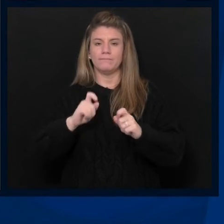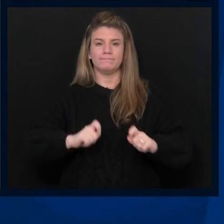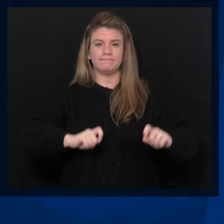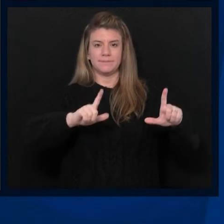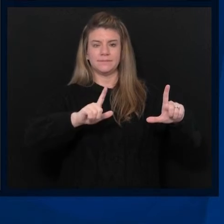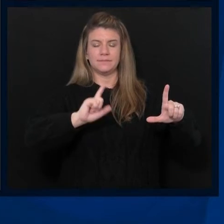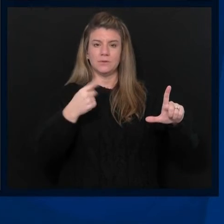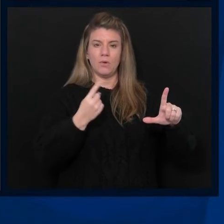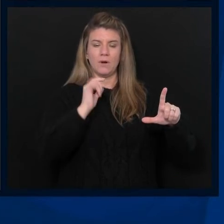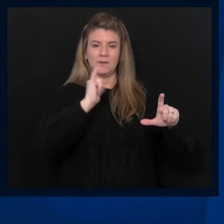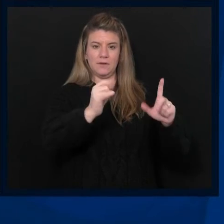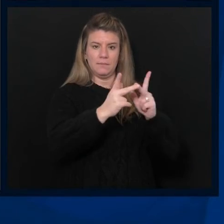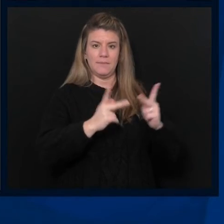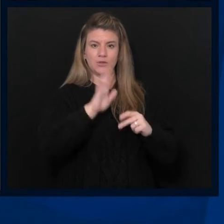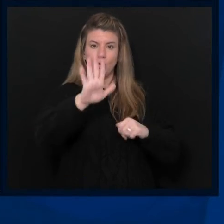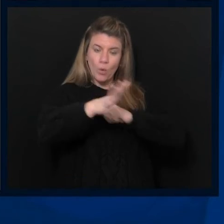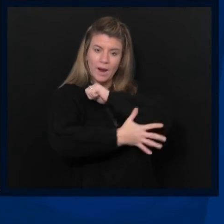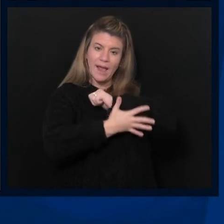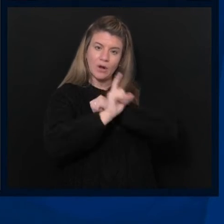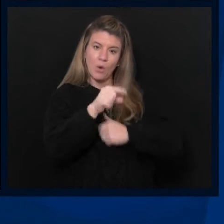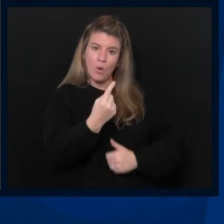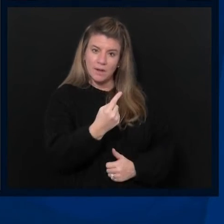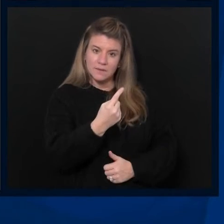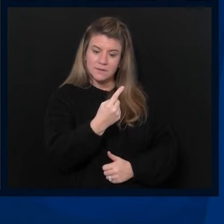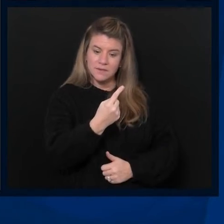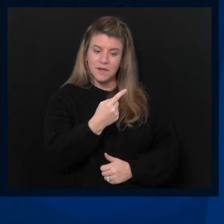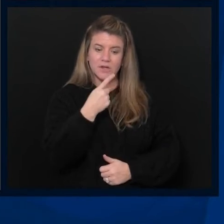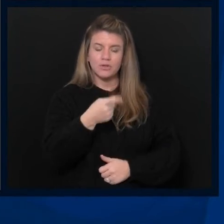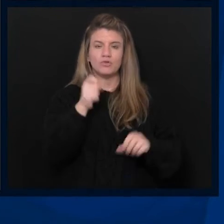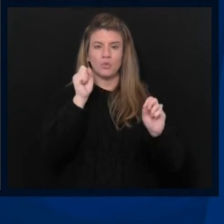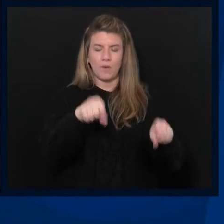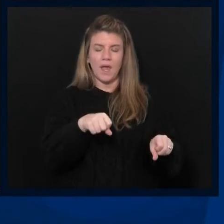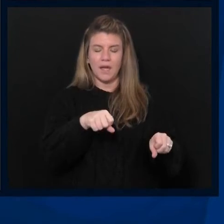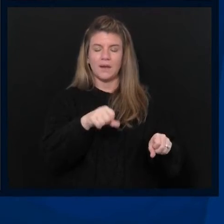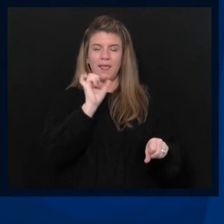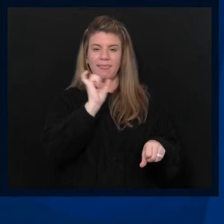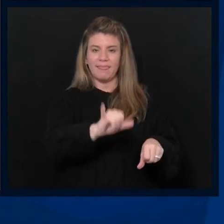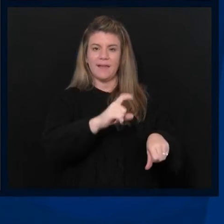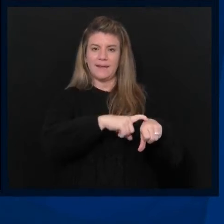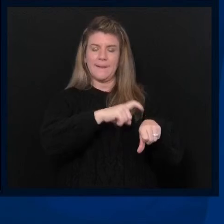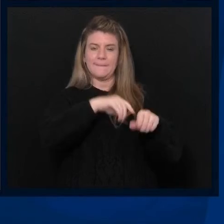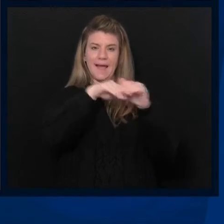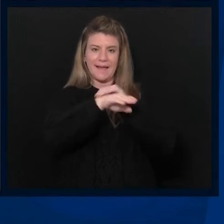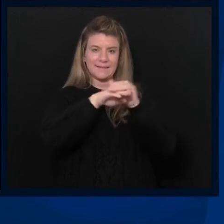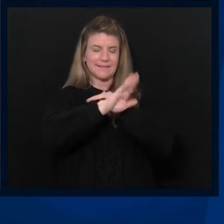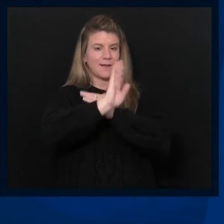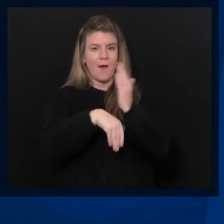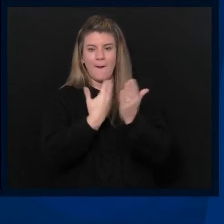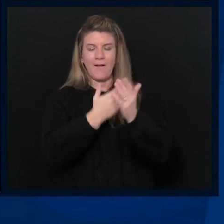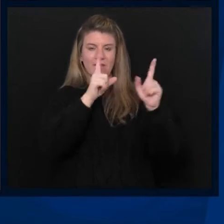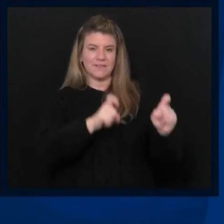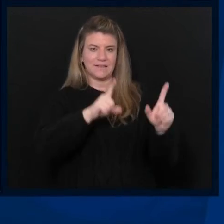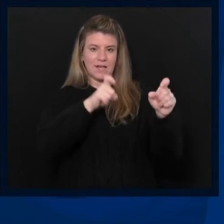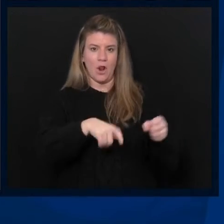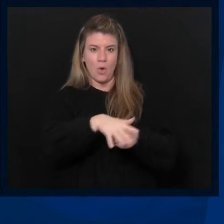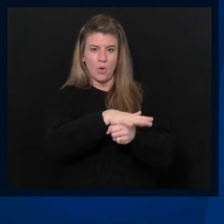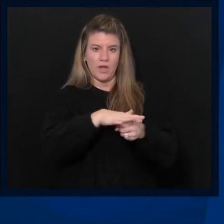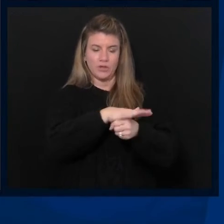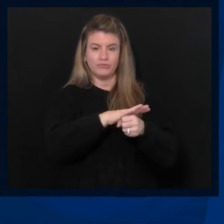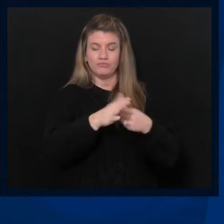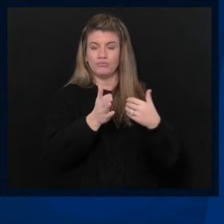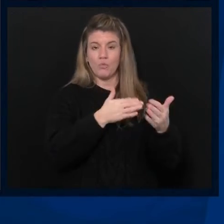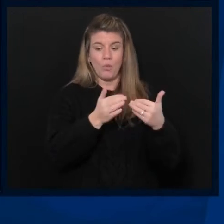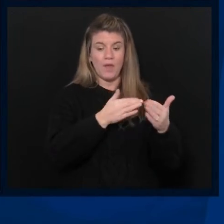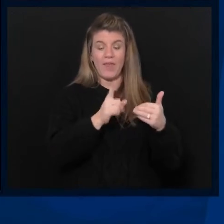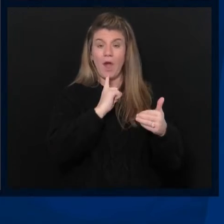those test sites to just your county so that you can then access all of the testing locations, whether those